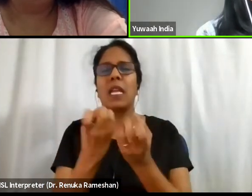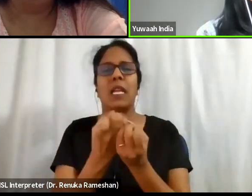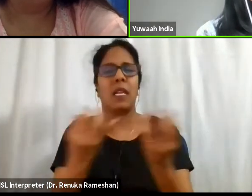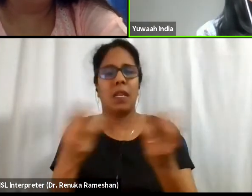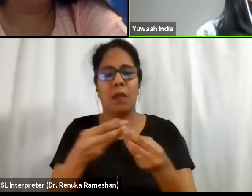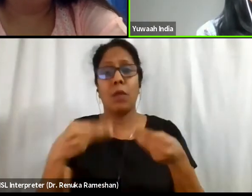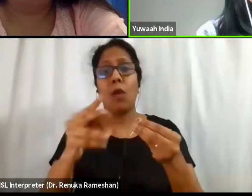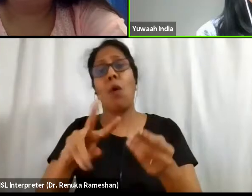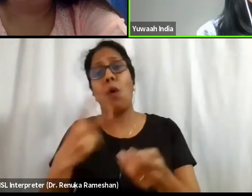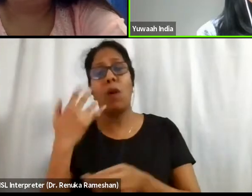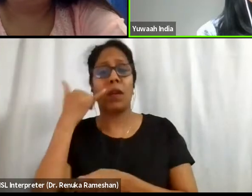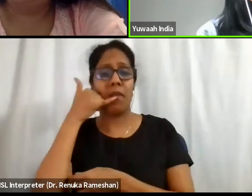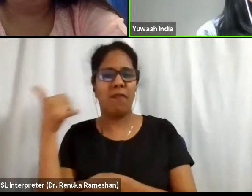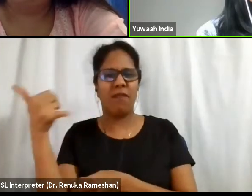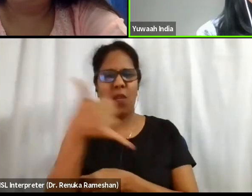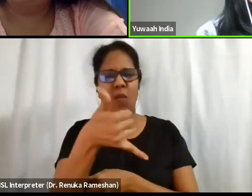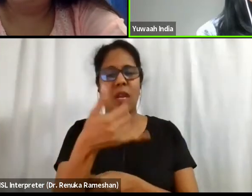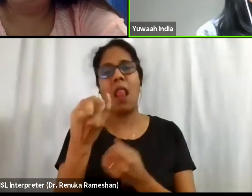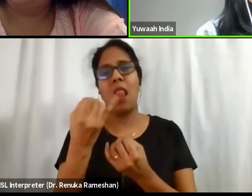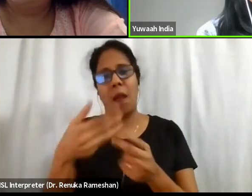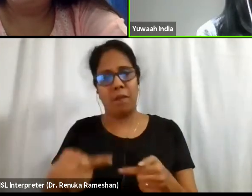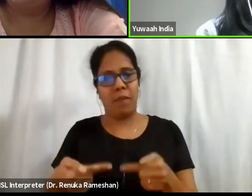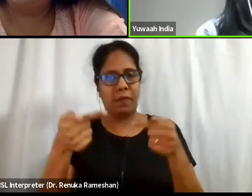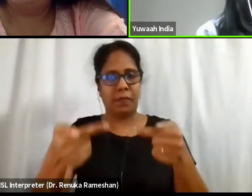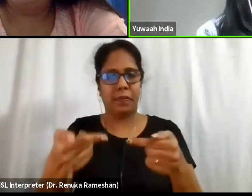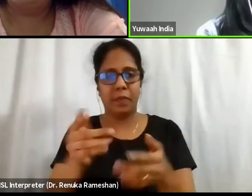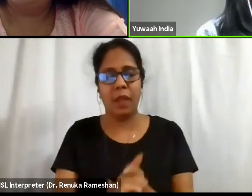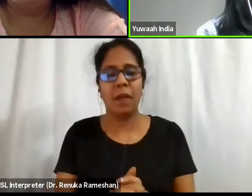missed call to 080 660